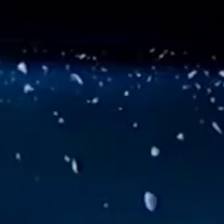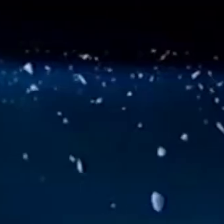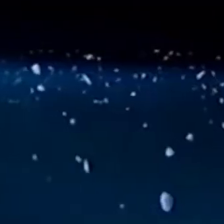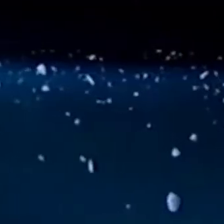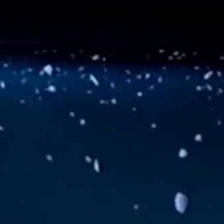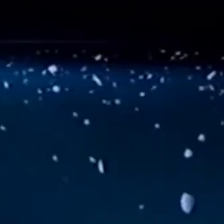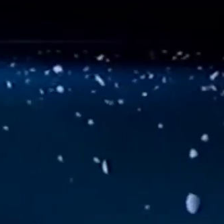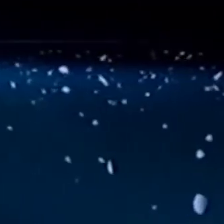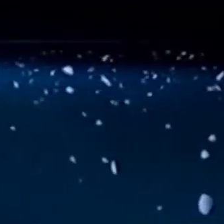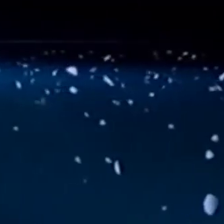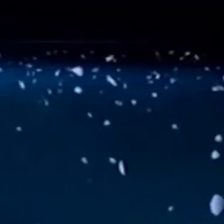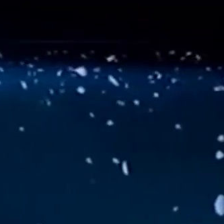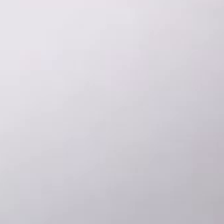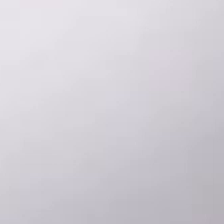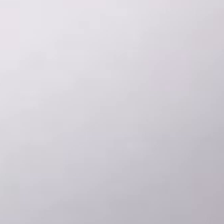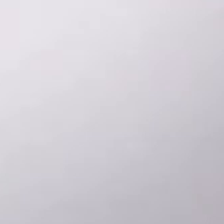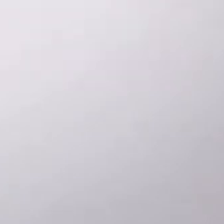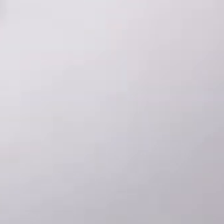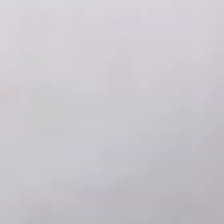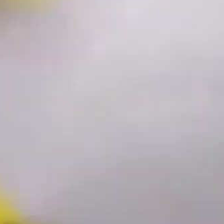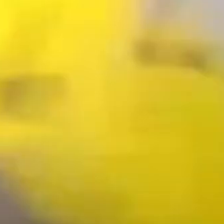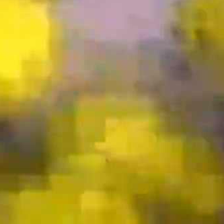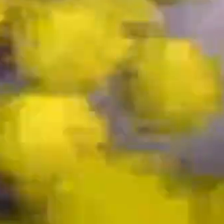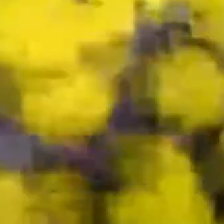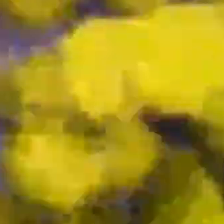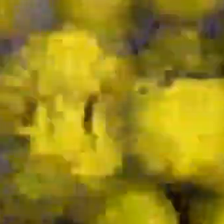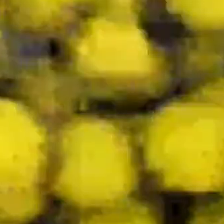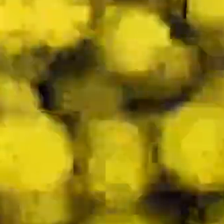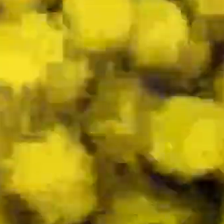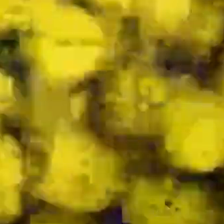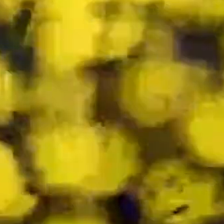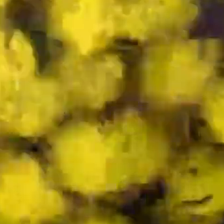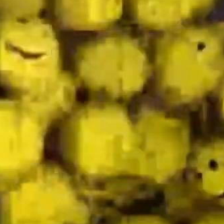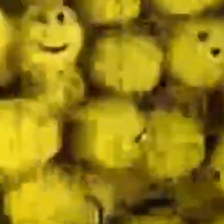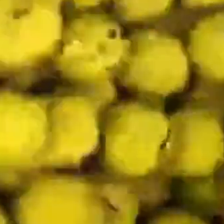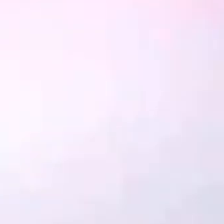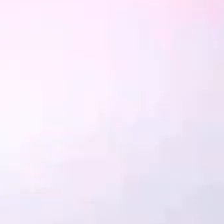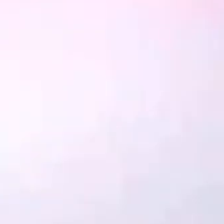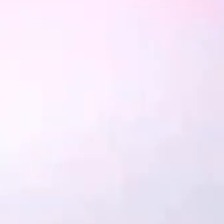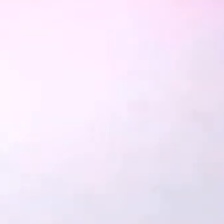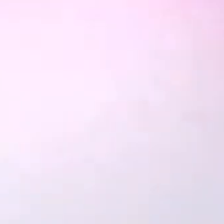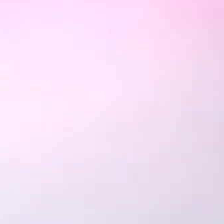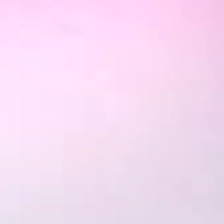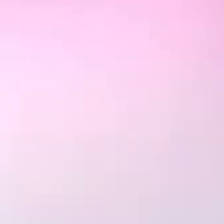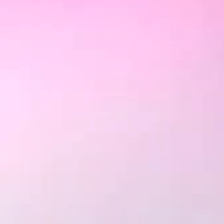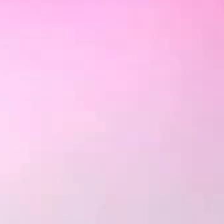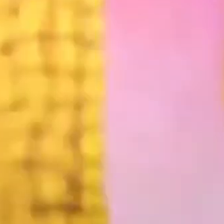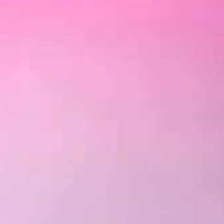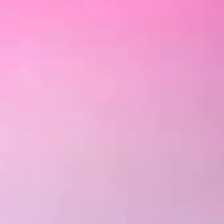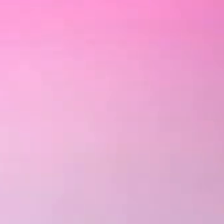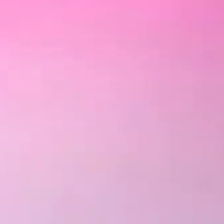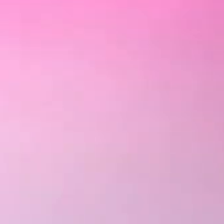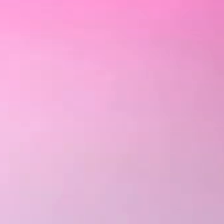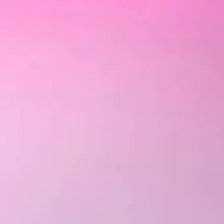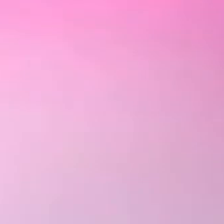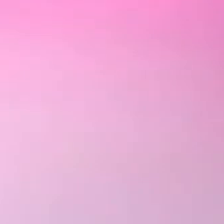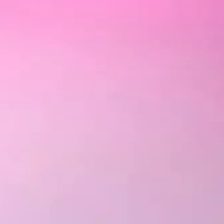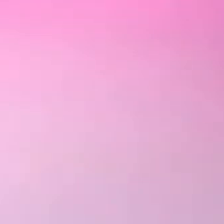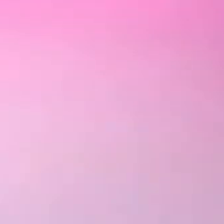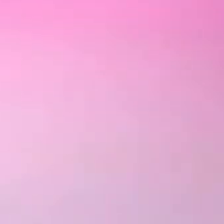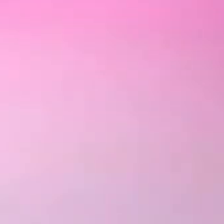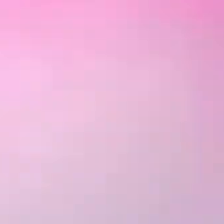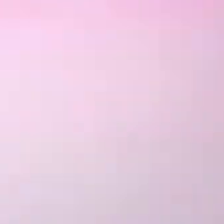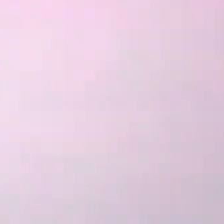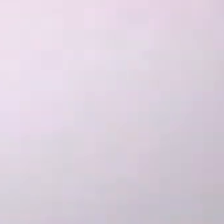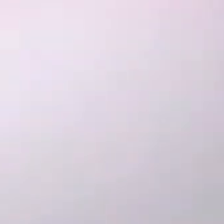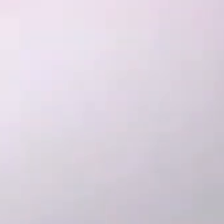Live on SuperSport. Mom, Dad, little brother, big sis, grandpa, and grandma. Everyone's going to be smiling